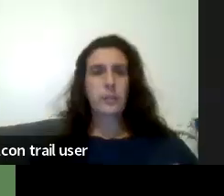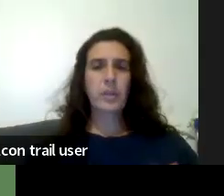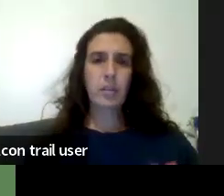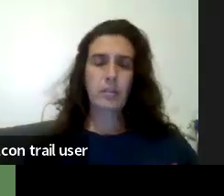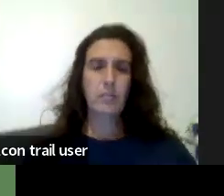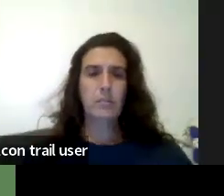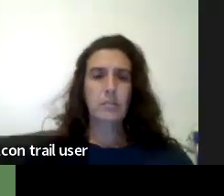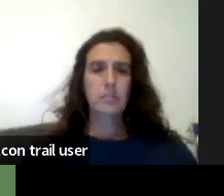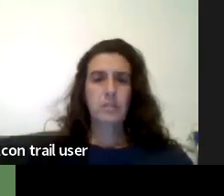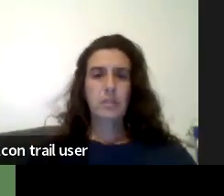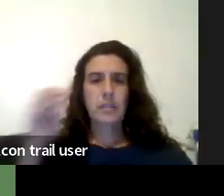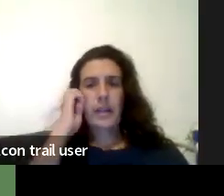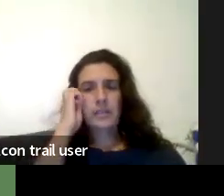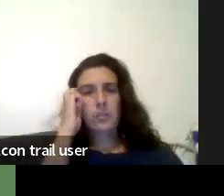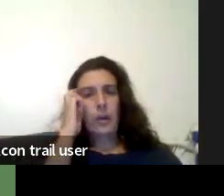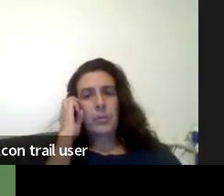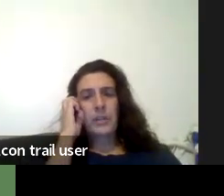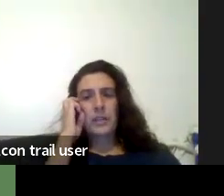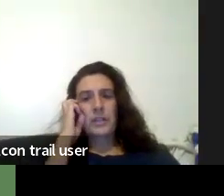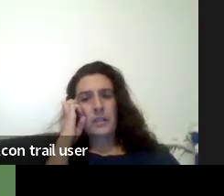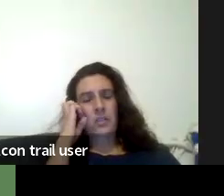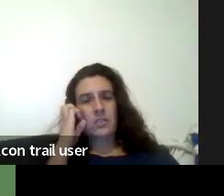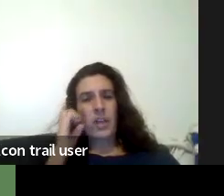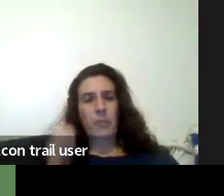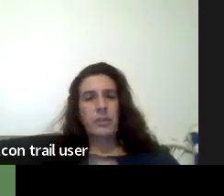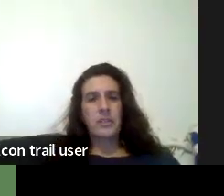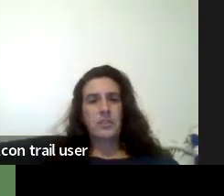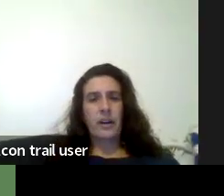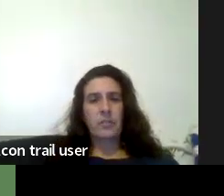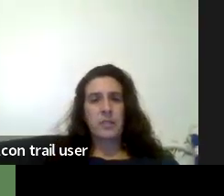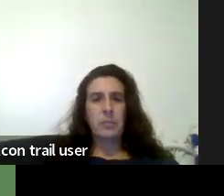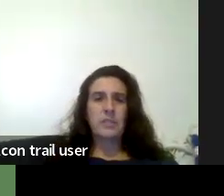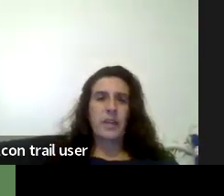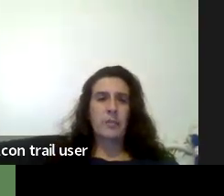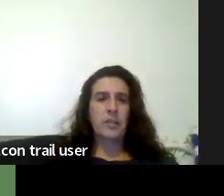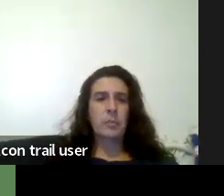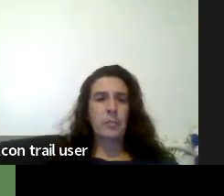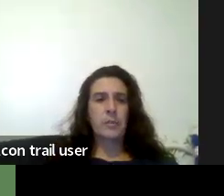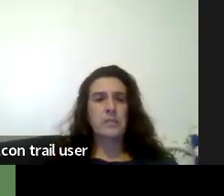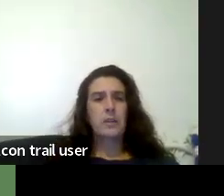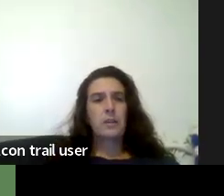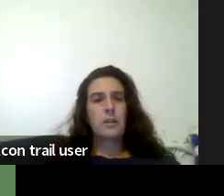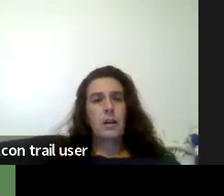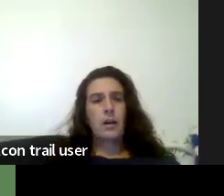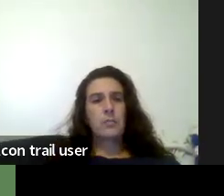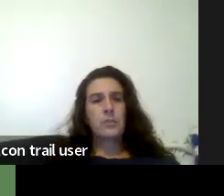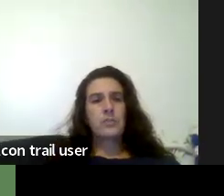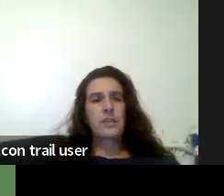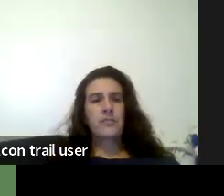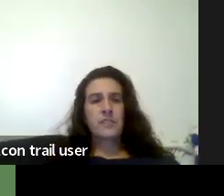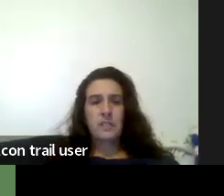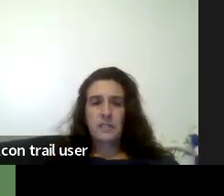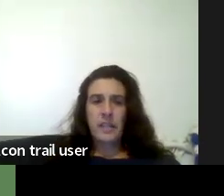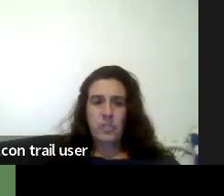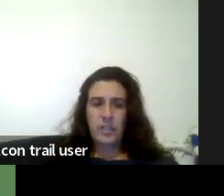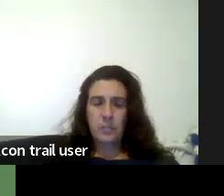Can you hear me? Mhm. Yeah, so I put it in the chat, but you said you haven't been able to keep up with, you